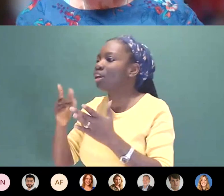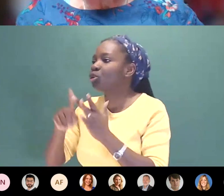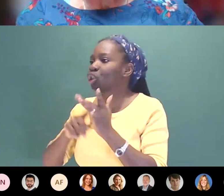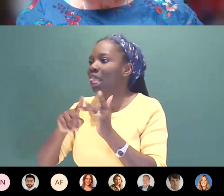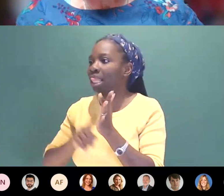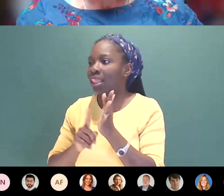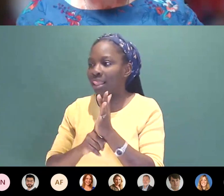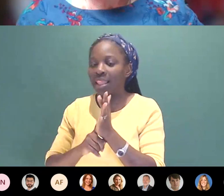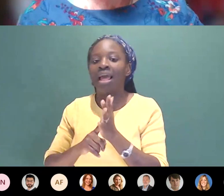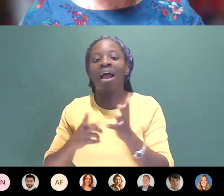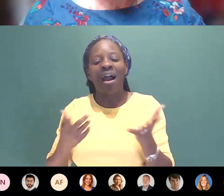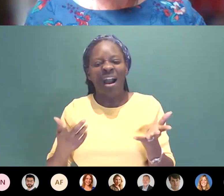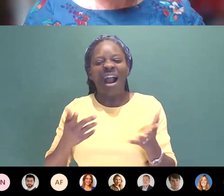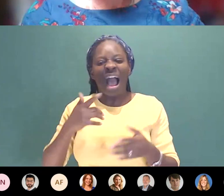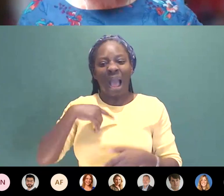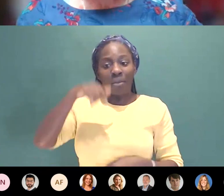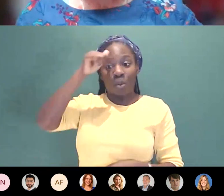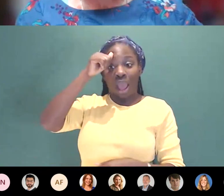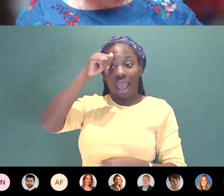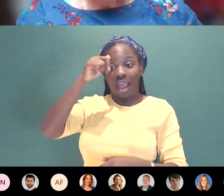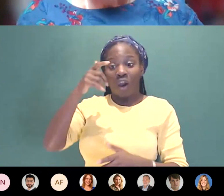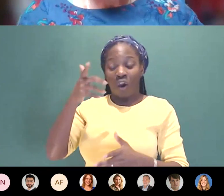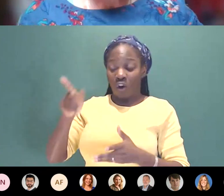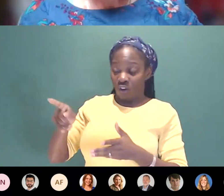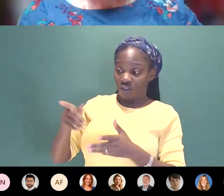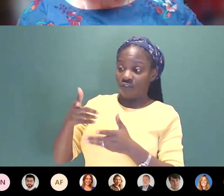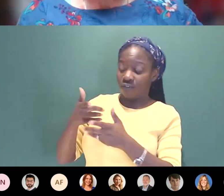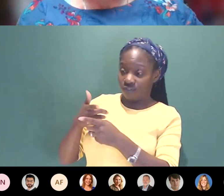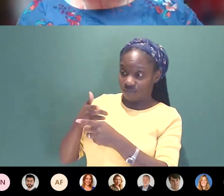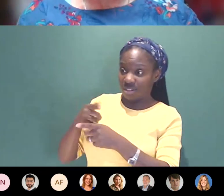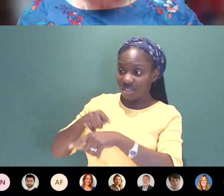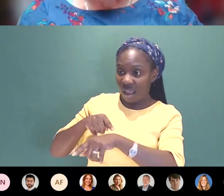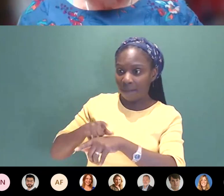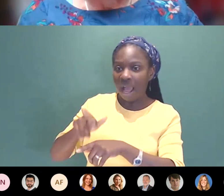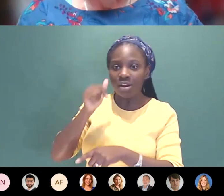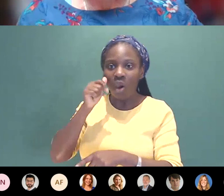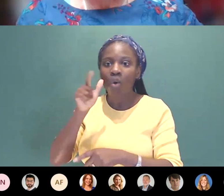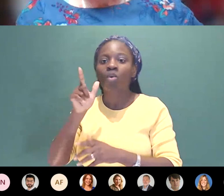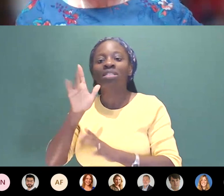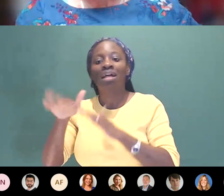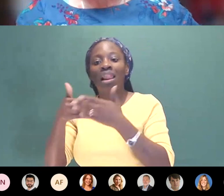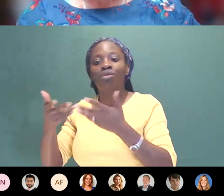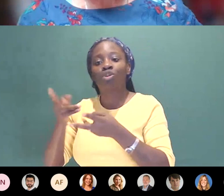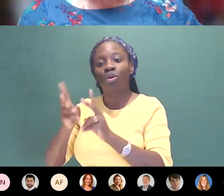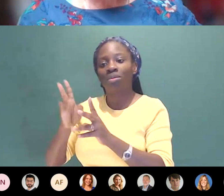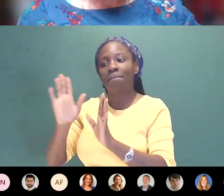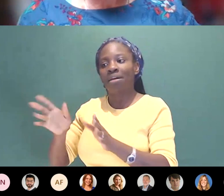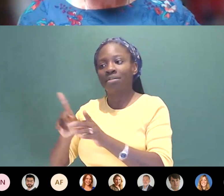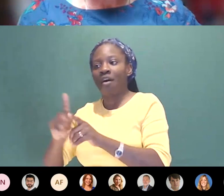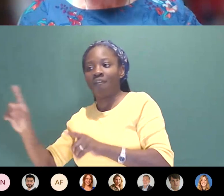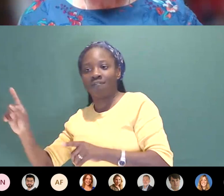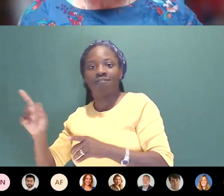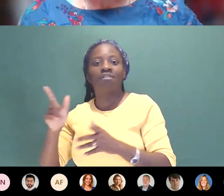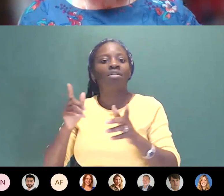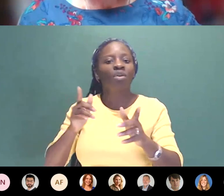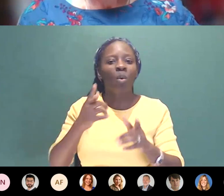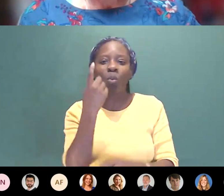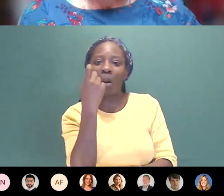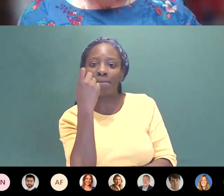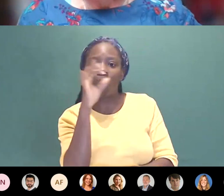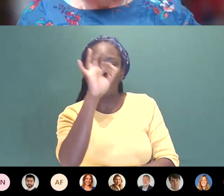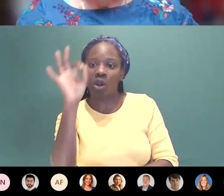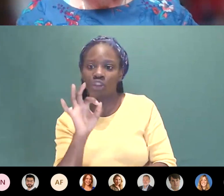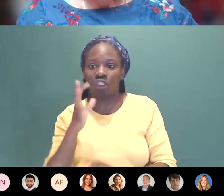of time, particularly that Sandra, our sign language interpreter, has to go in a minute. So can we just have one more question, and then we will